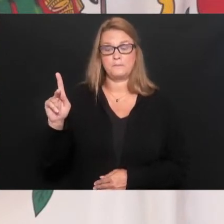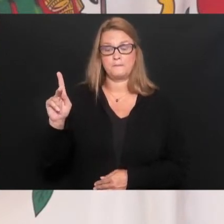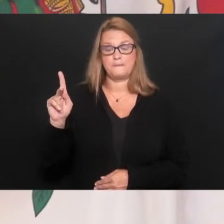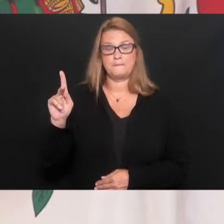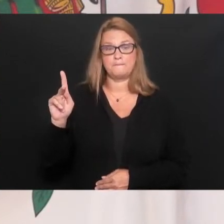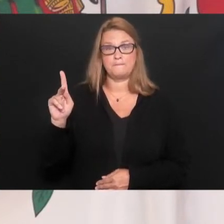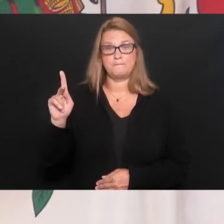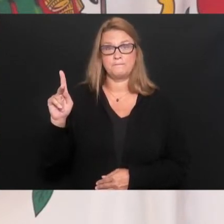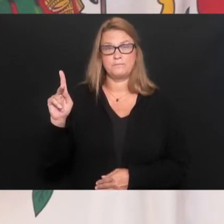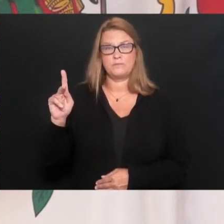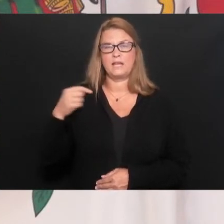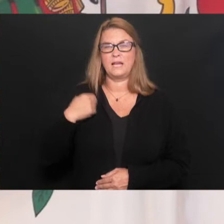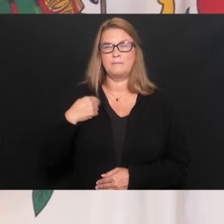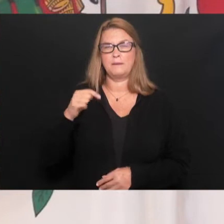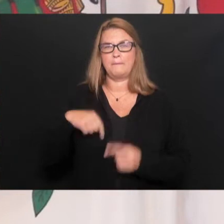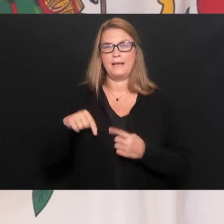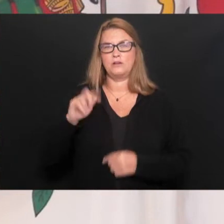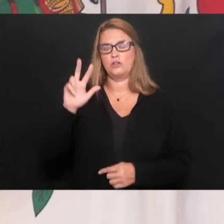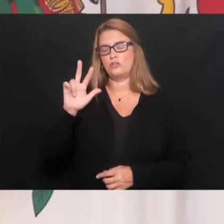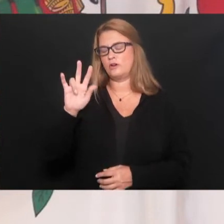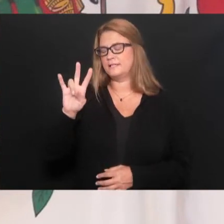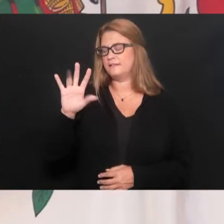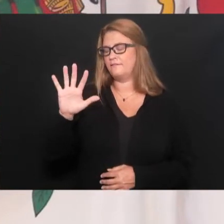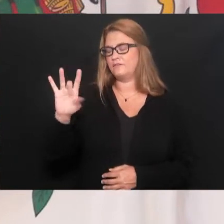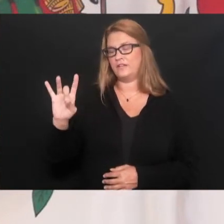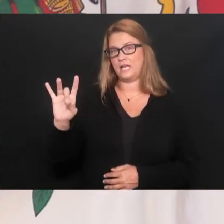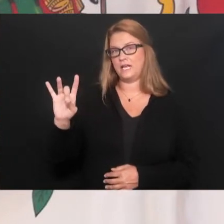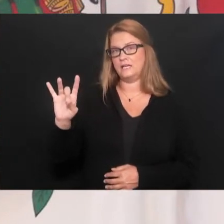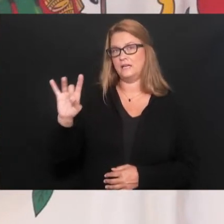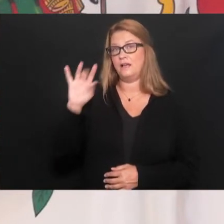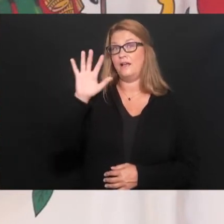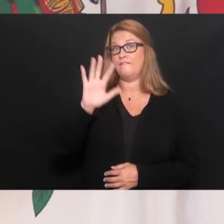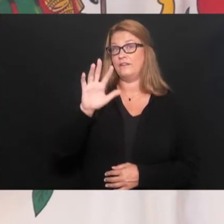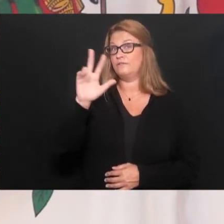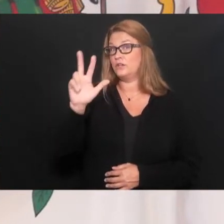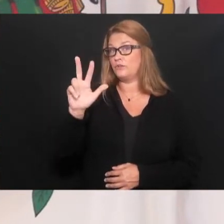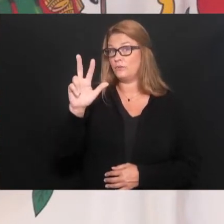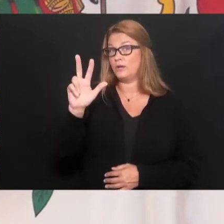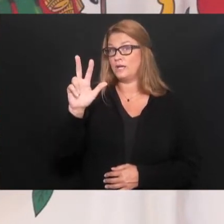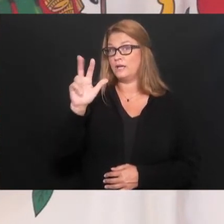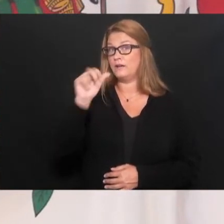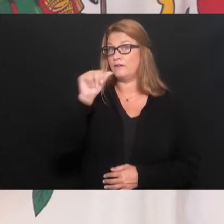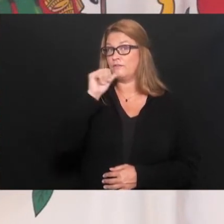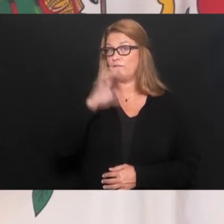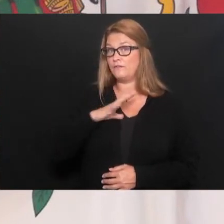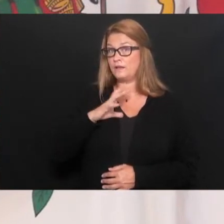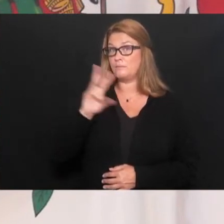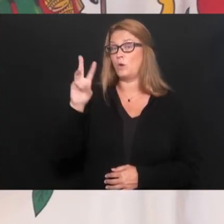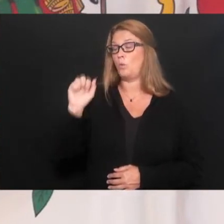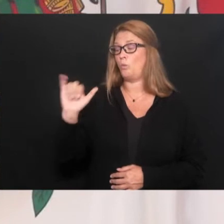Let me back up just a second. The 3,758th death is a 53-year-old female from